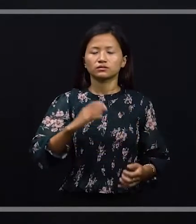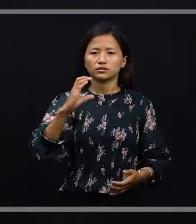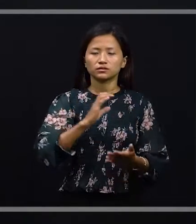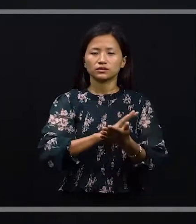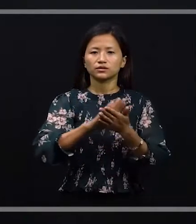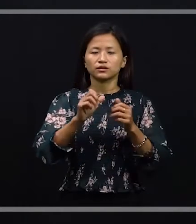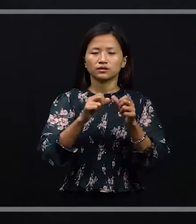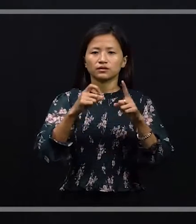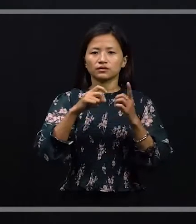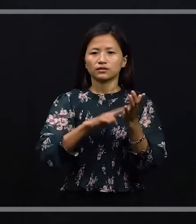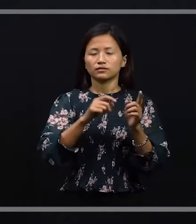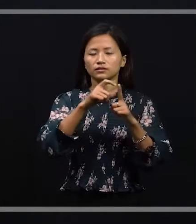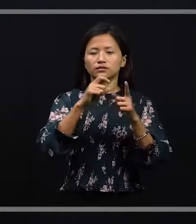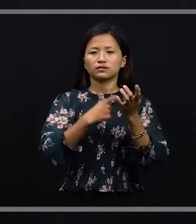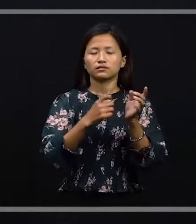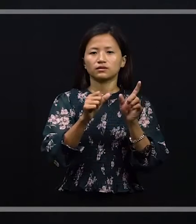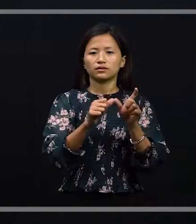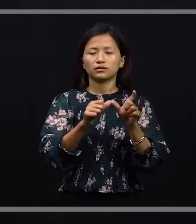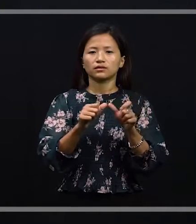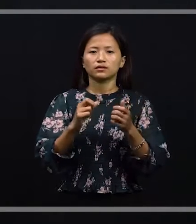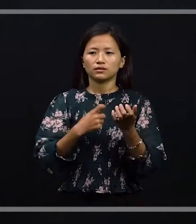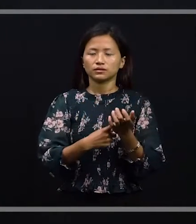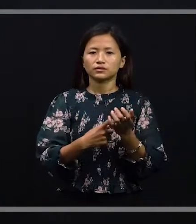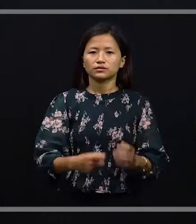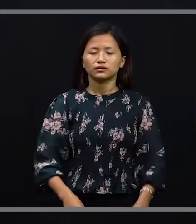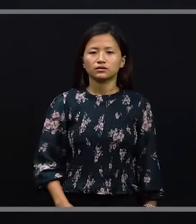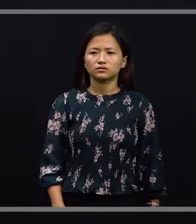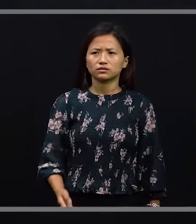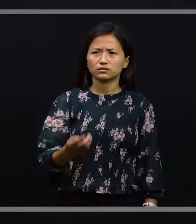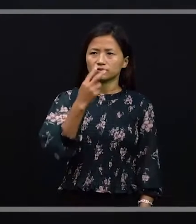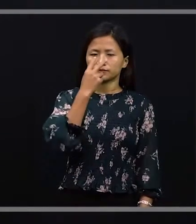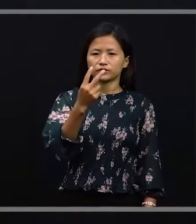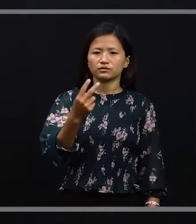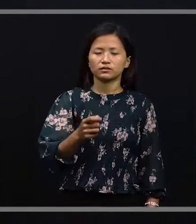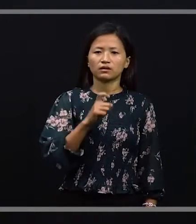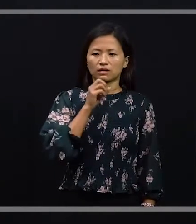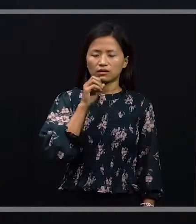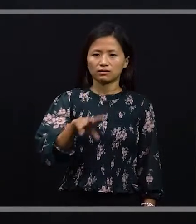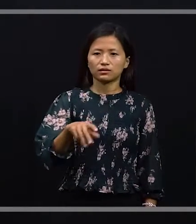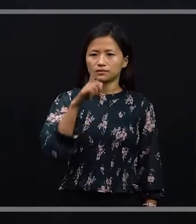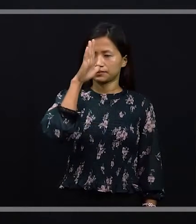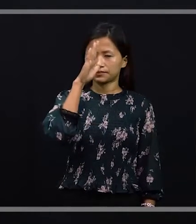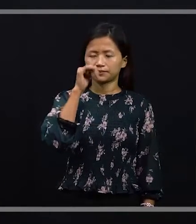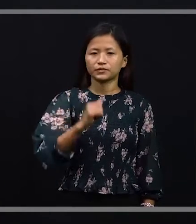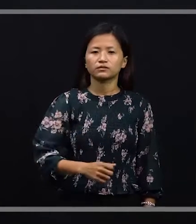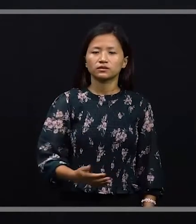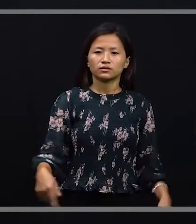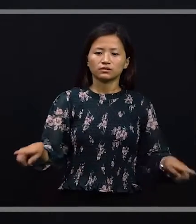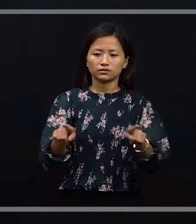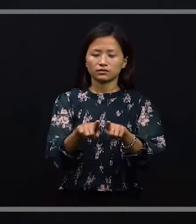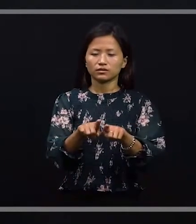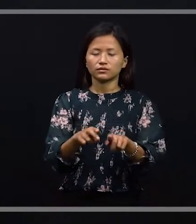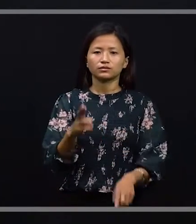is born, they felt that it was a burden for them. It was they could not see the sufferings of women. That's why